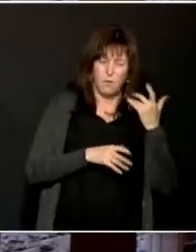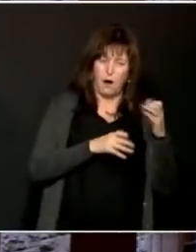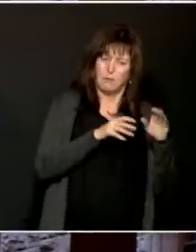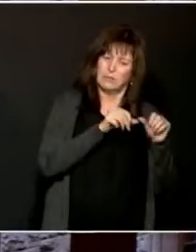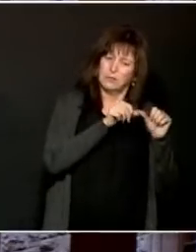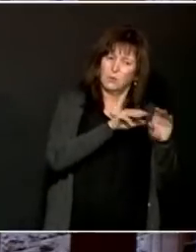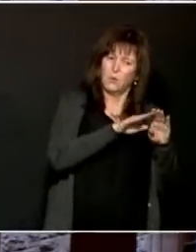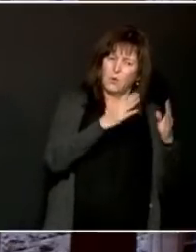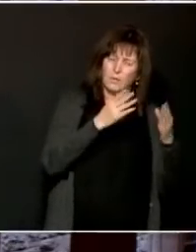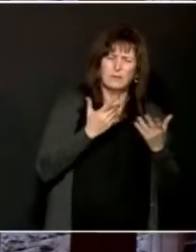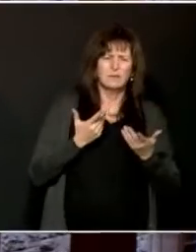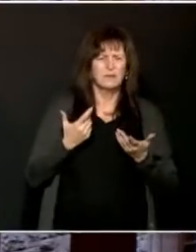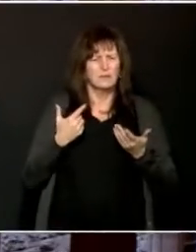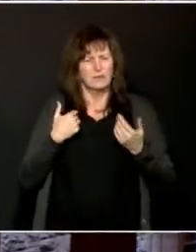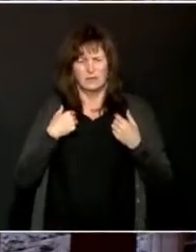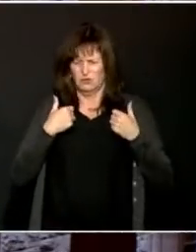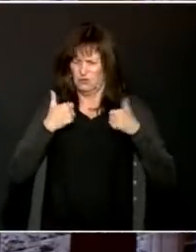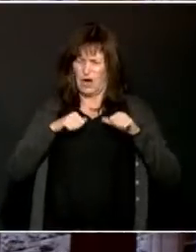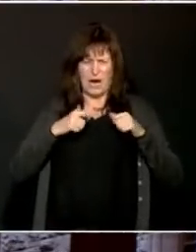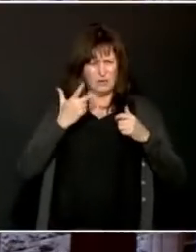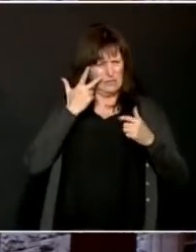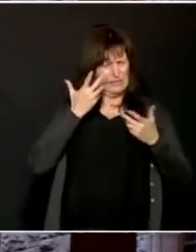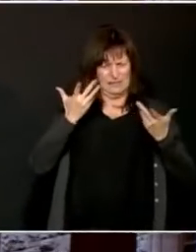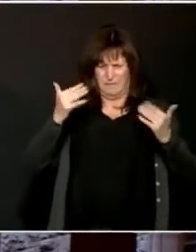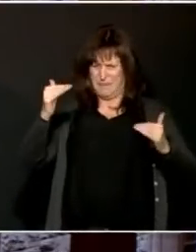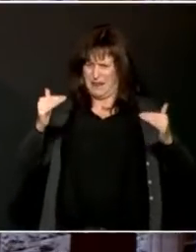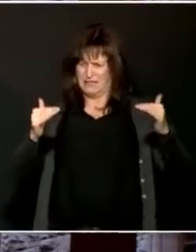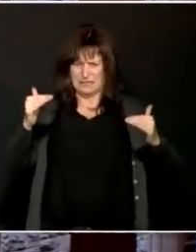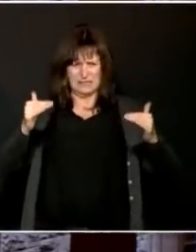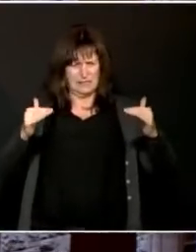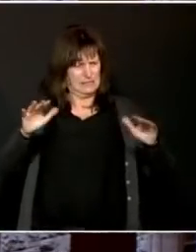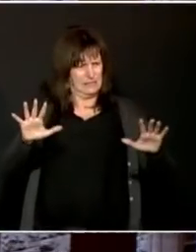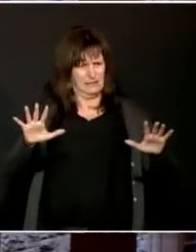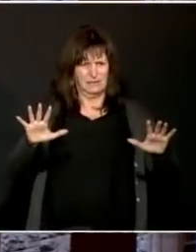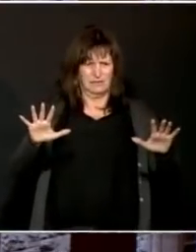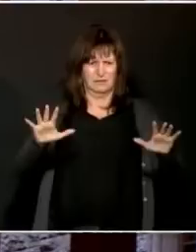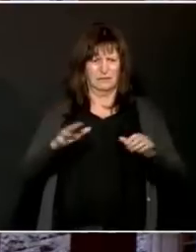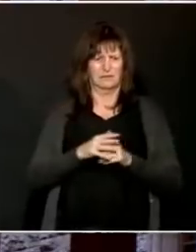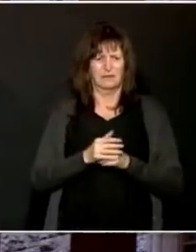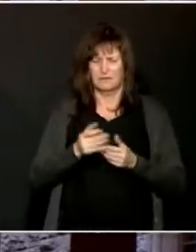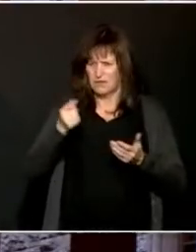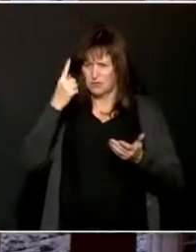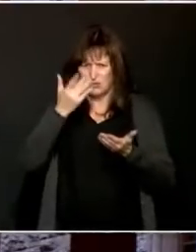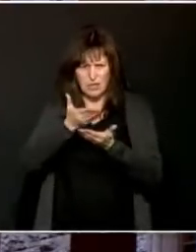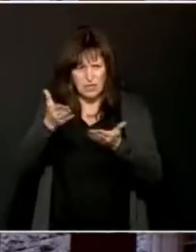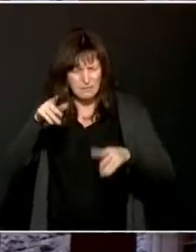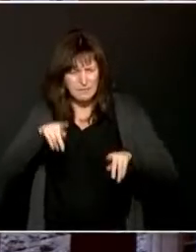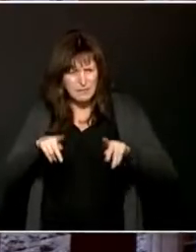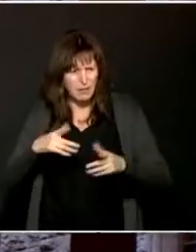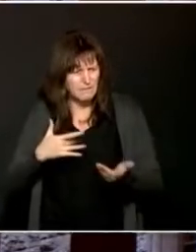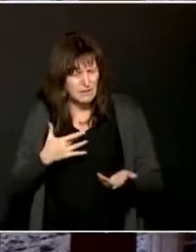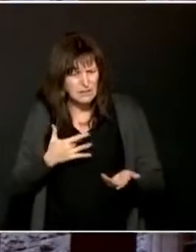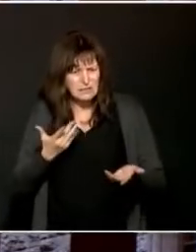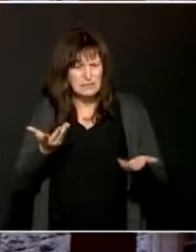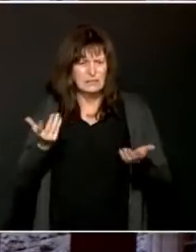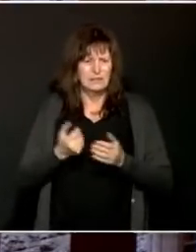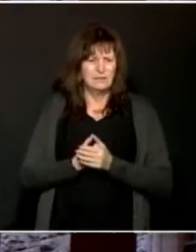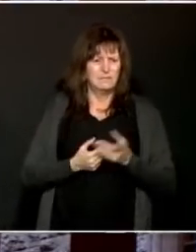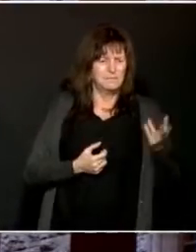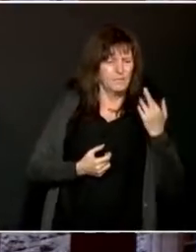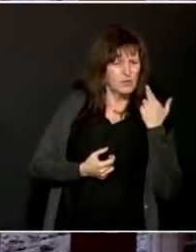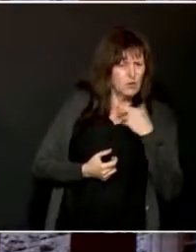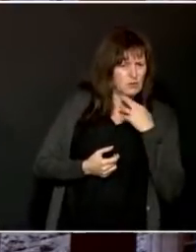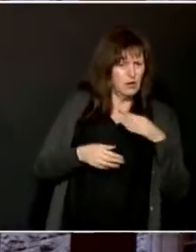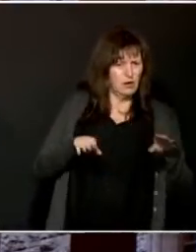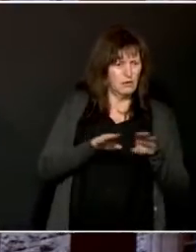here between trying to understand people's perplexity of having been lack of those facilities for a long period of